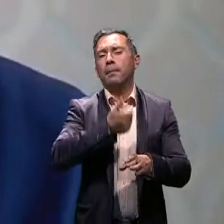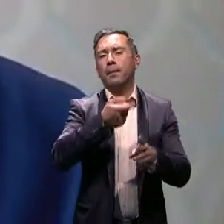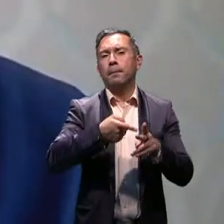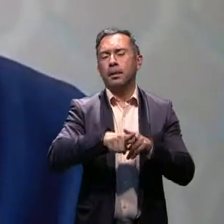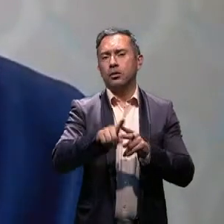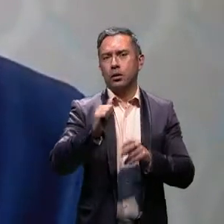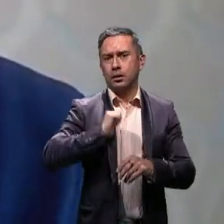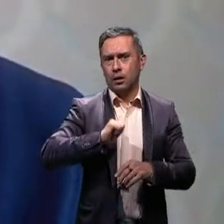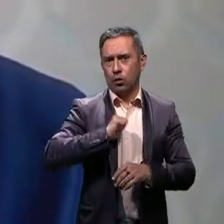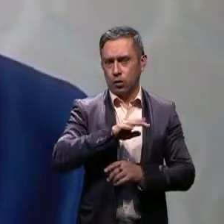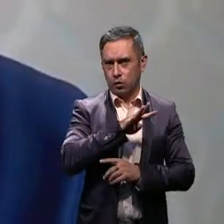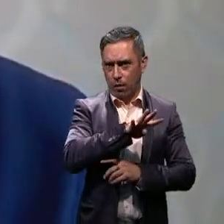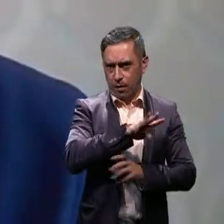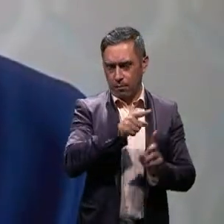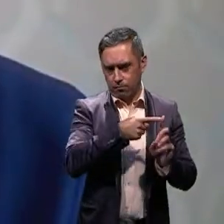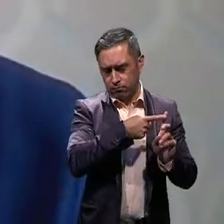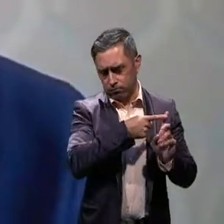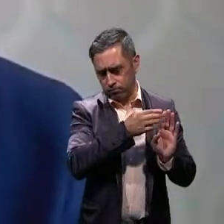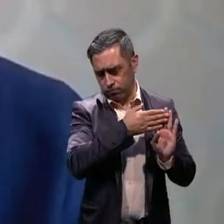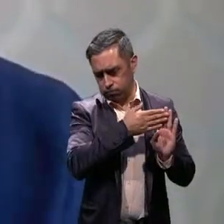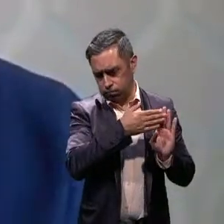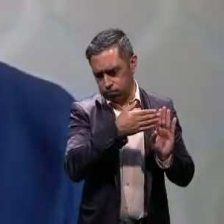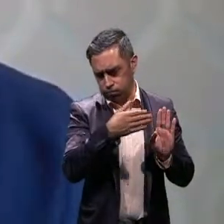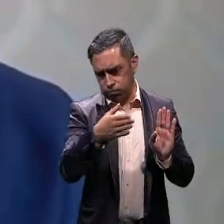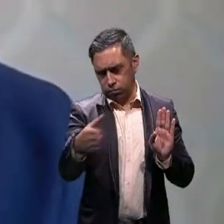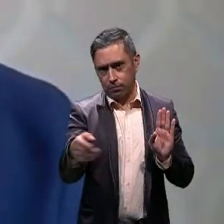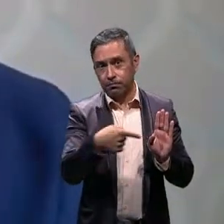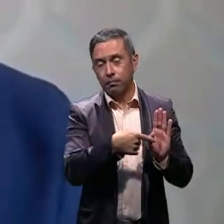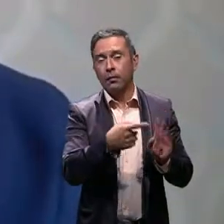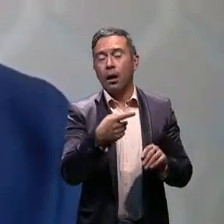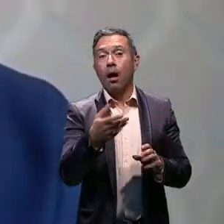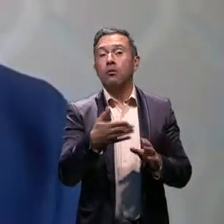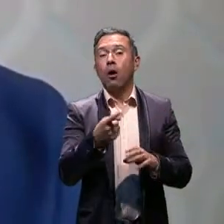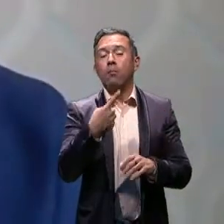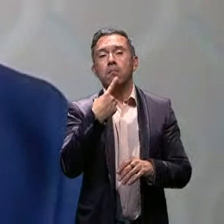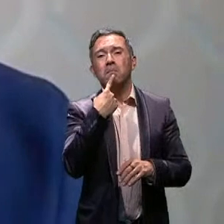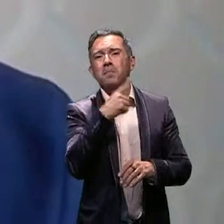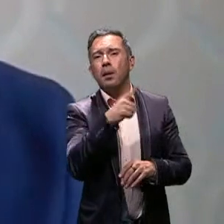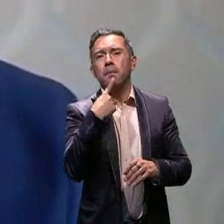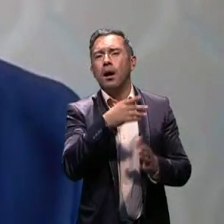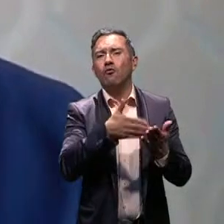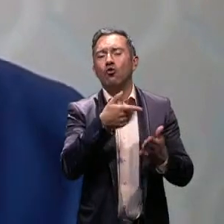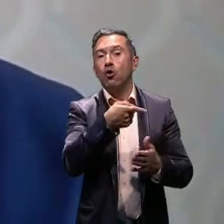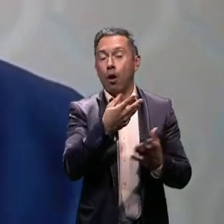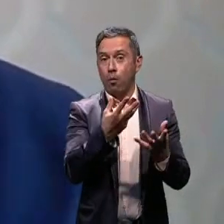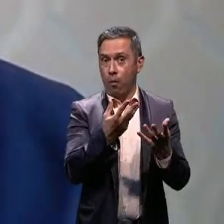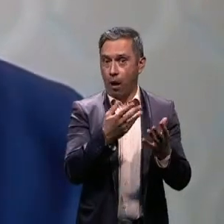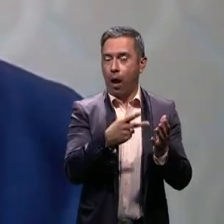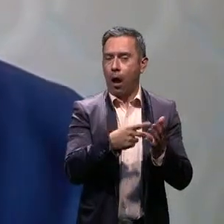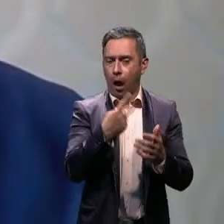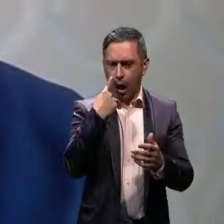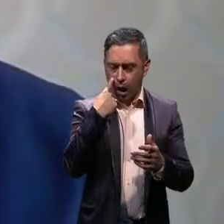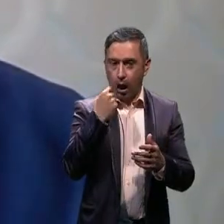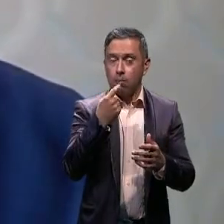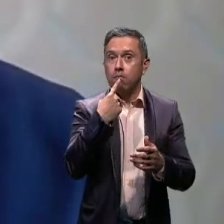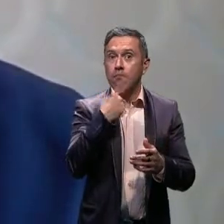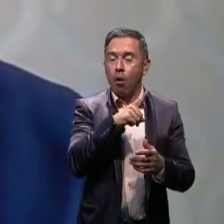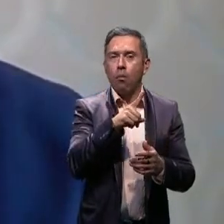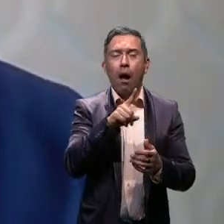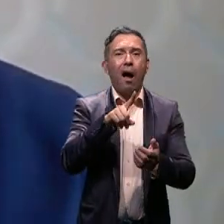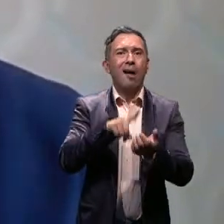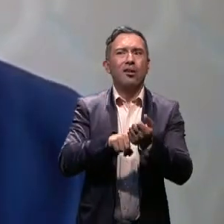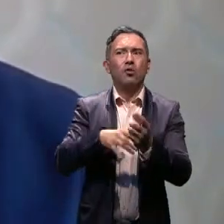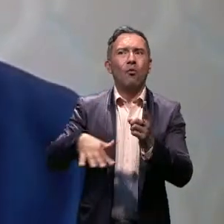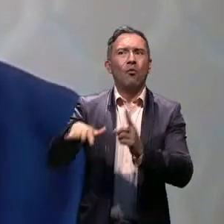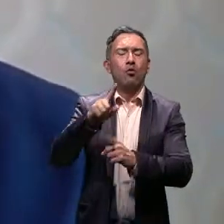19th century. Many of these statements were related with